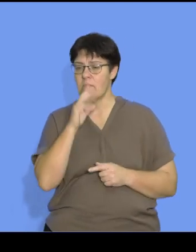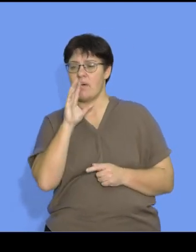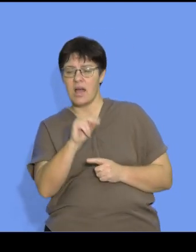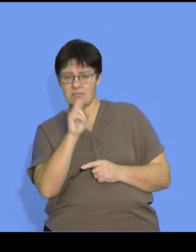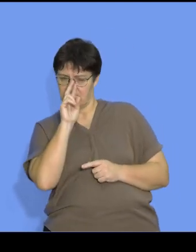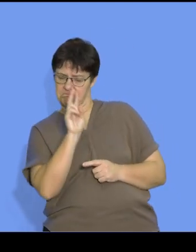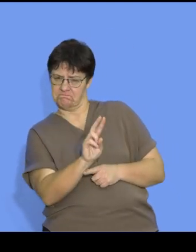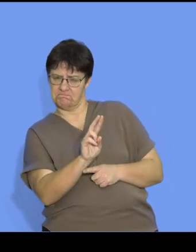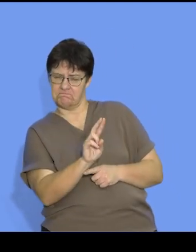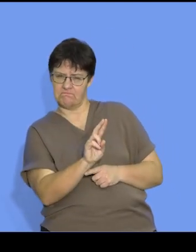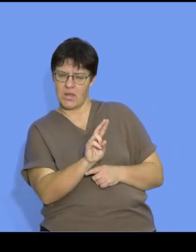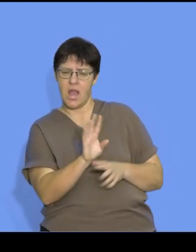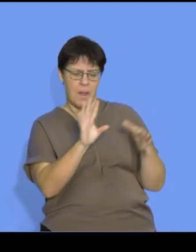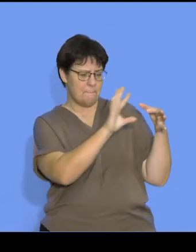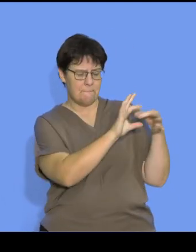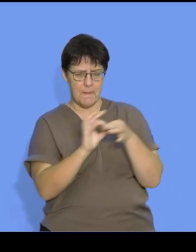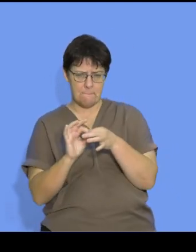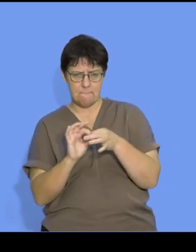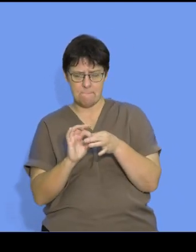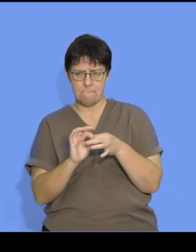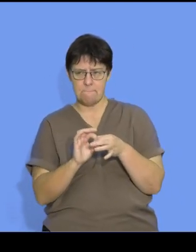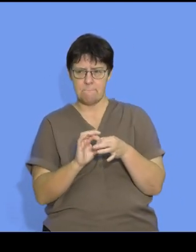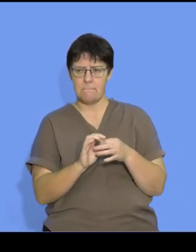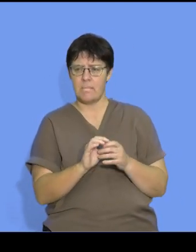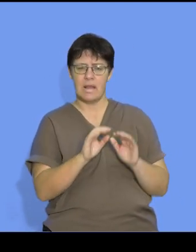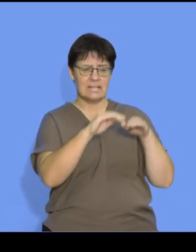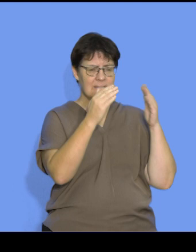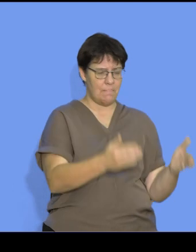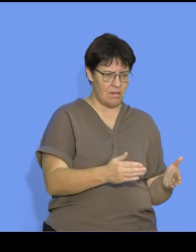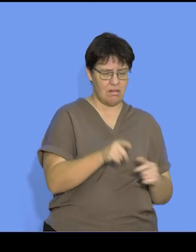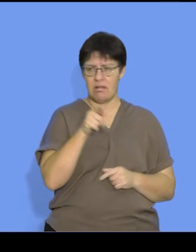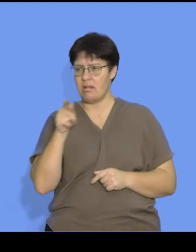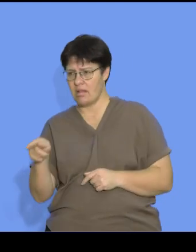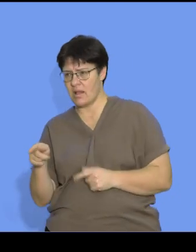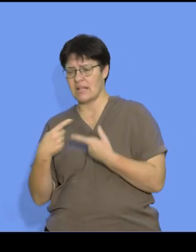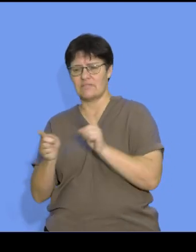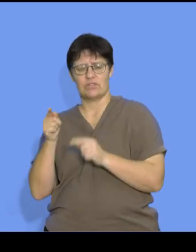a connection between the tables and the common difference.